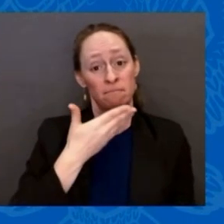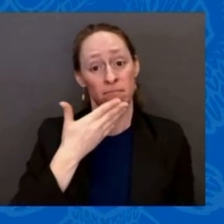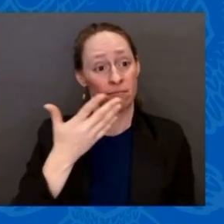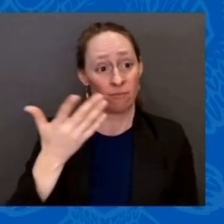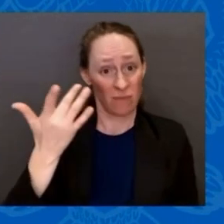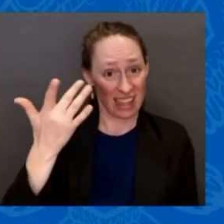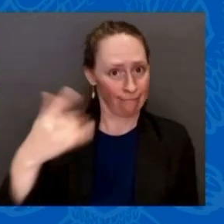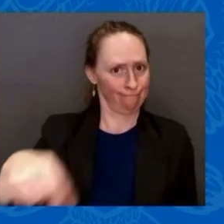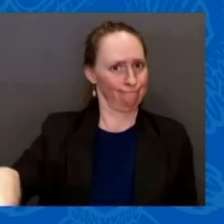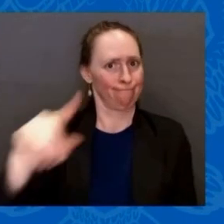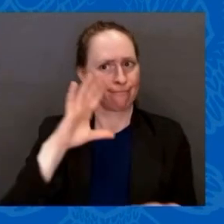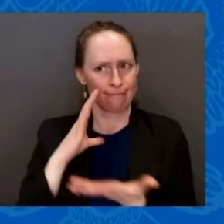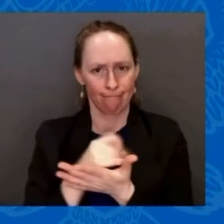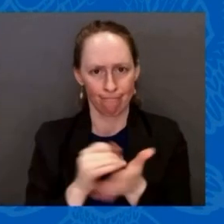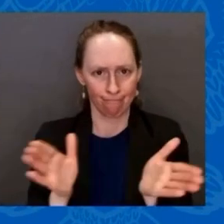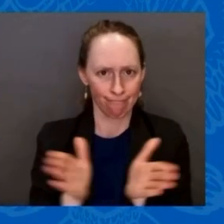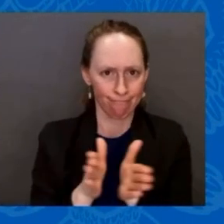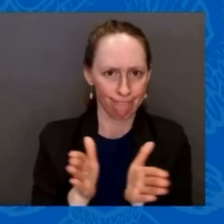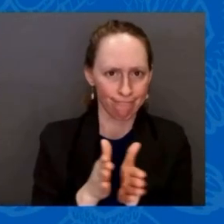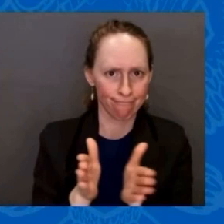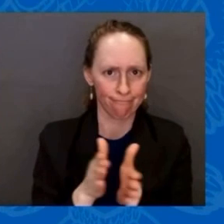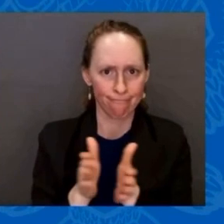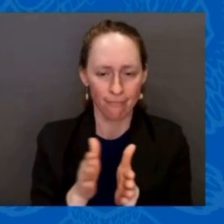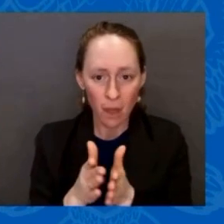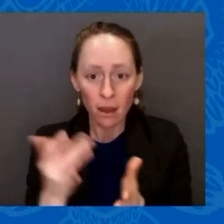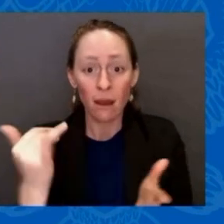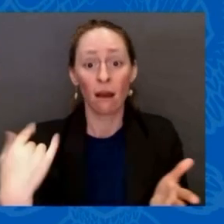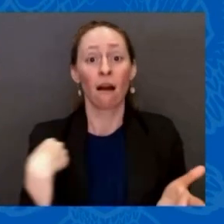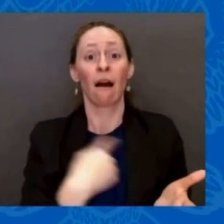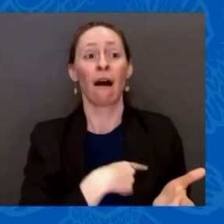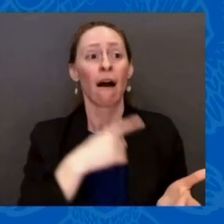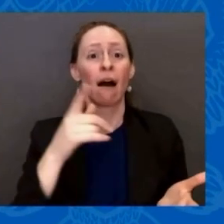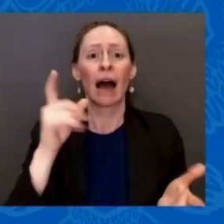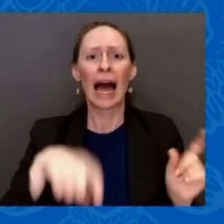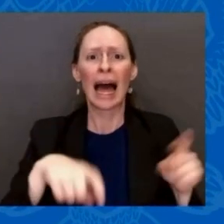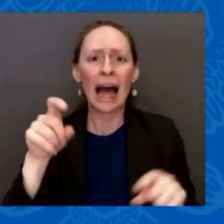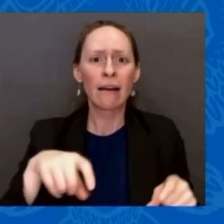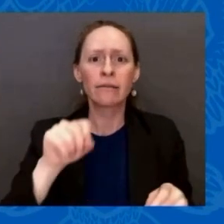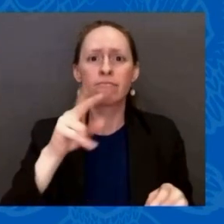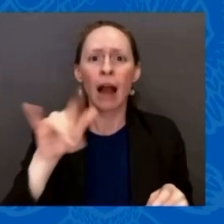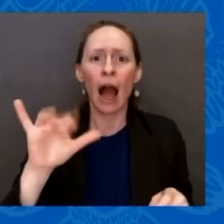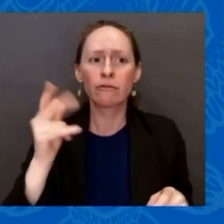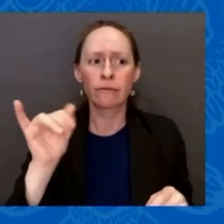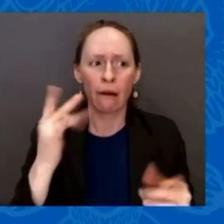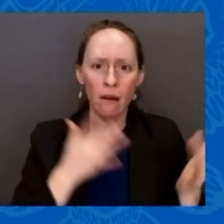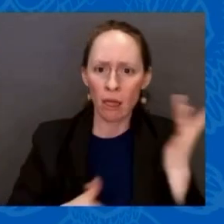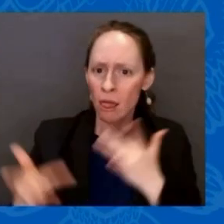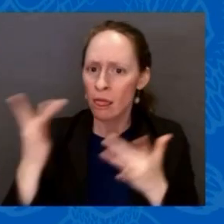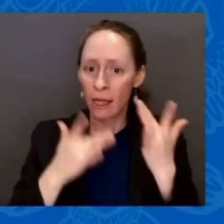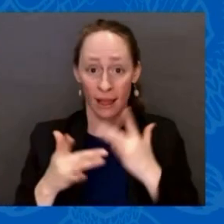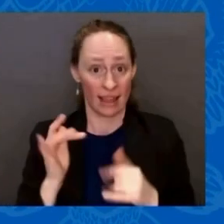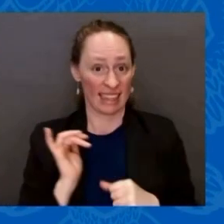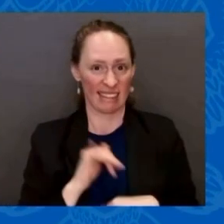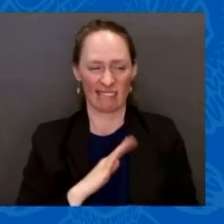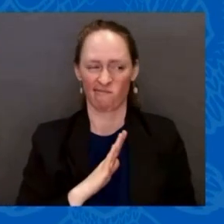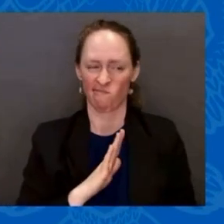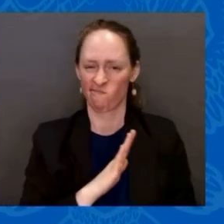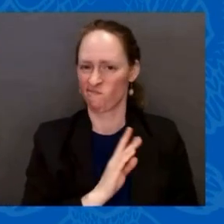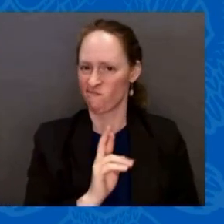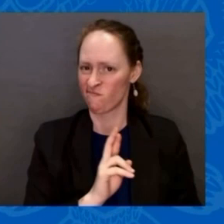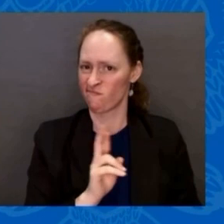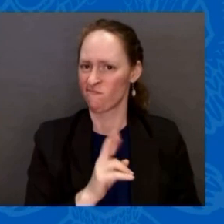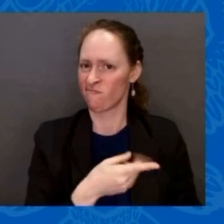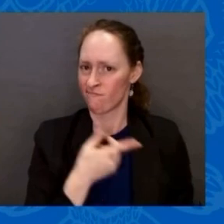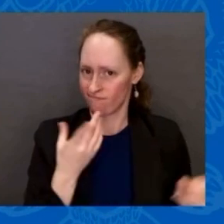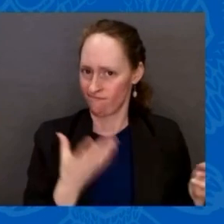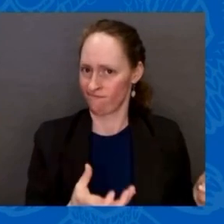more vulnerable. So, folks, that's been the Republican plan so far. Good for big business, bad for everybody else. It's not